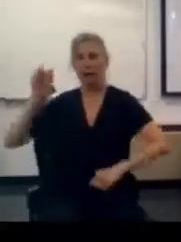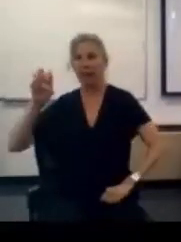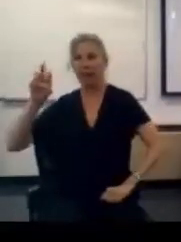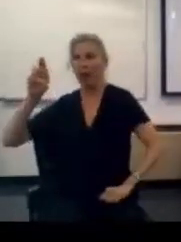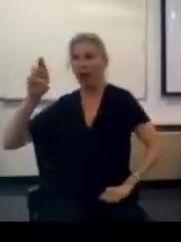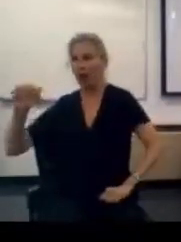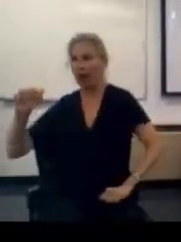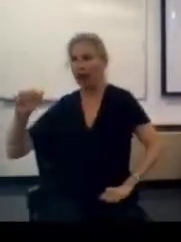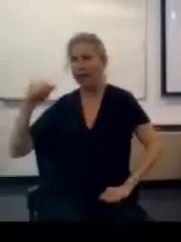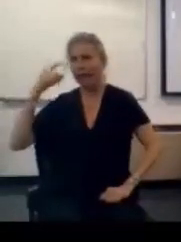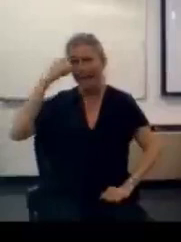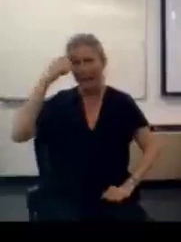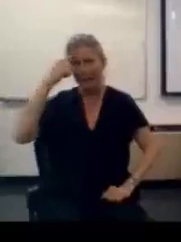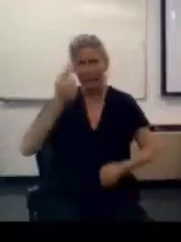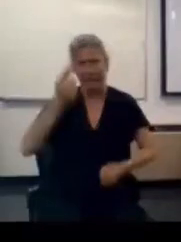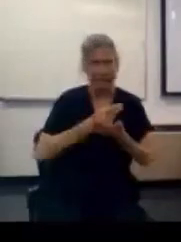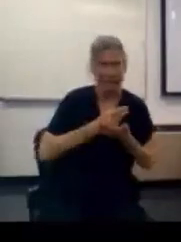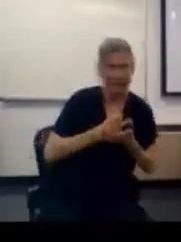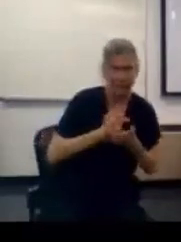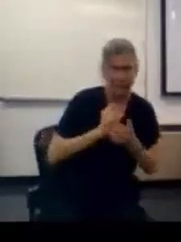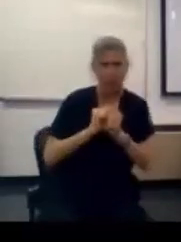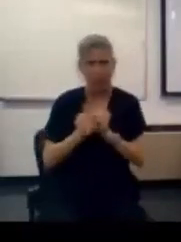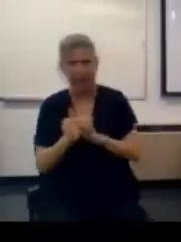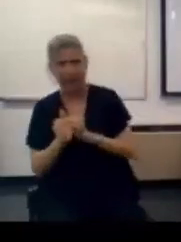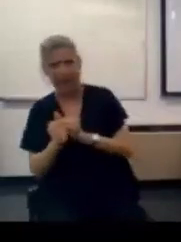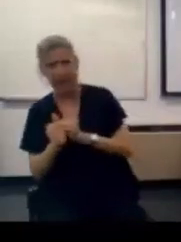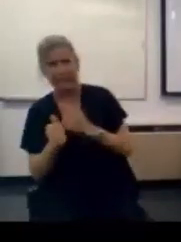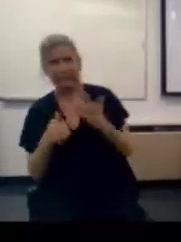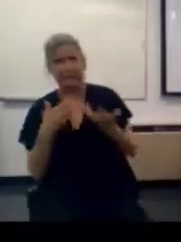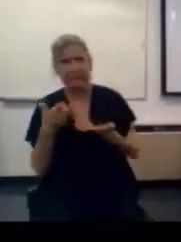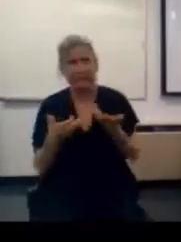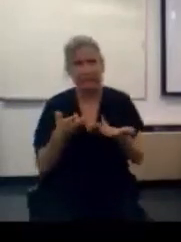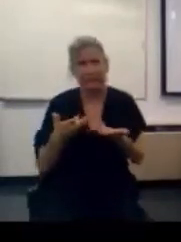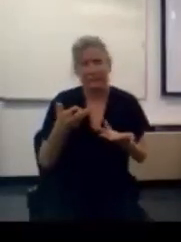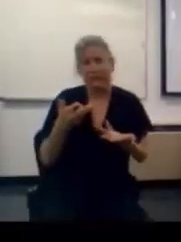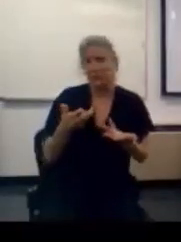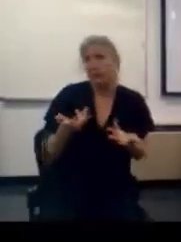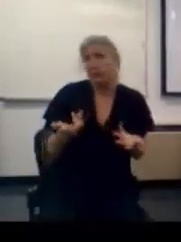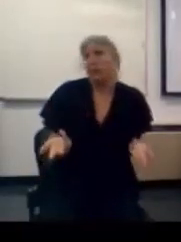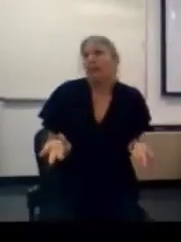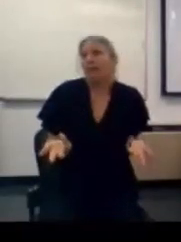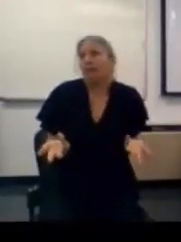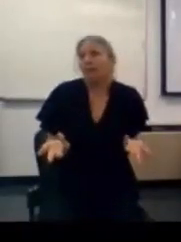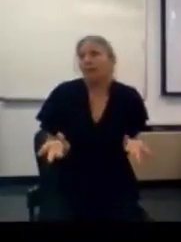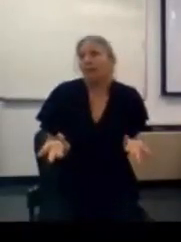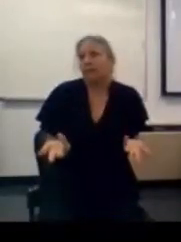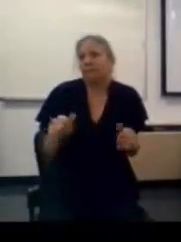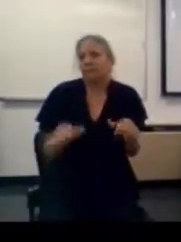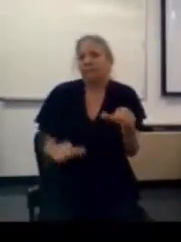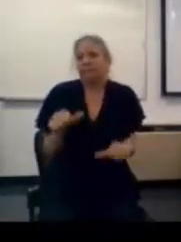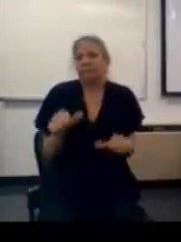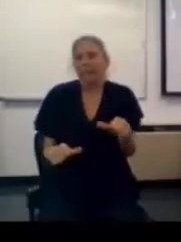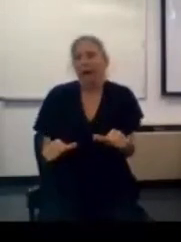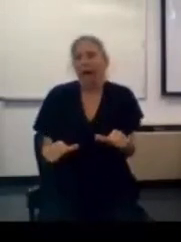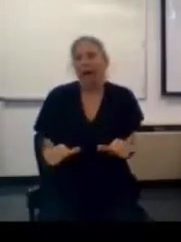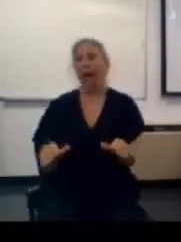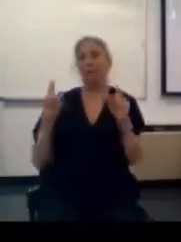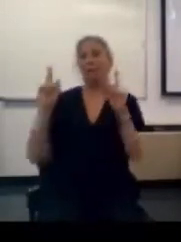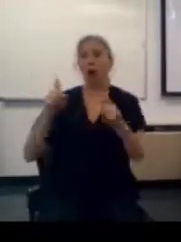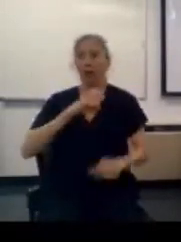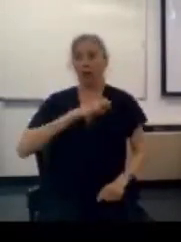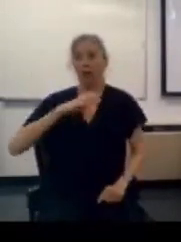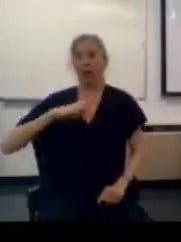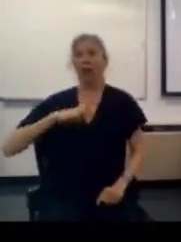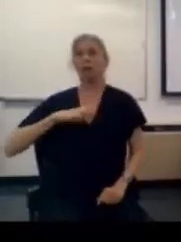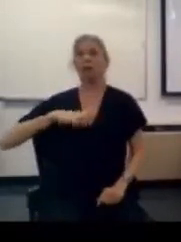on the Equal Rights Amendment. And I'm thinking, am I going to pull this off? Like, I know this is like bad talk in an interview with someone who's going to hire you, but now I'm actually